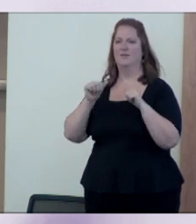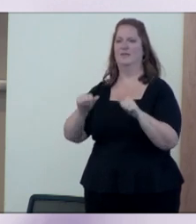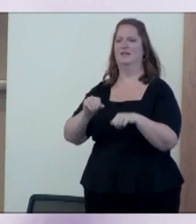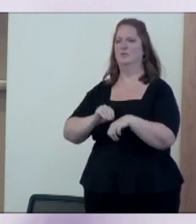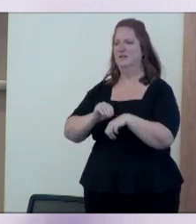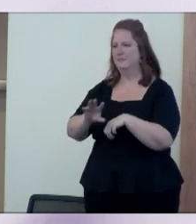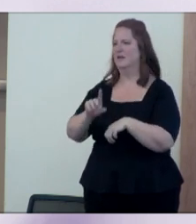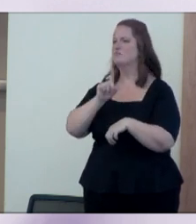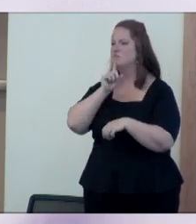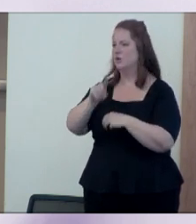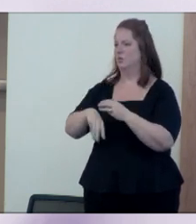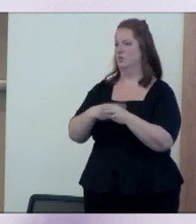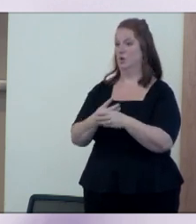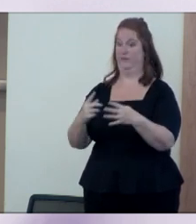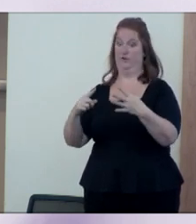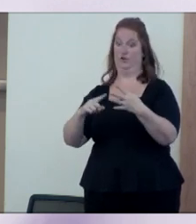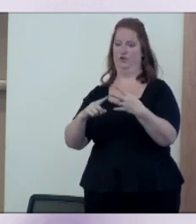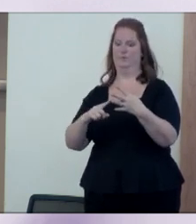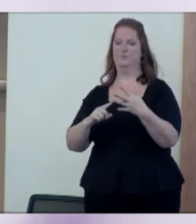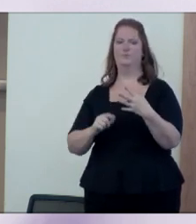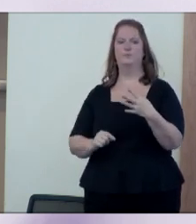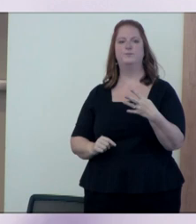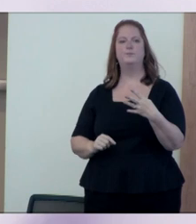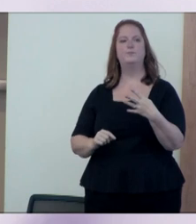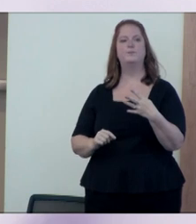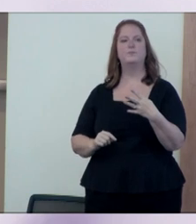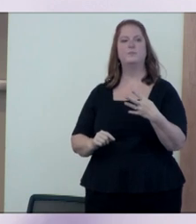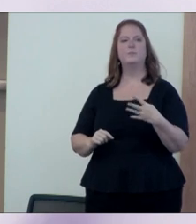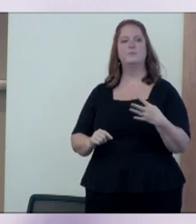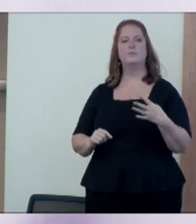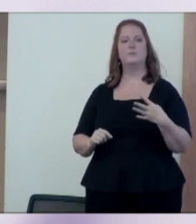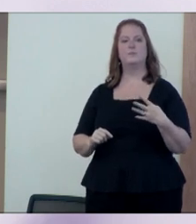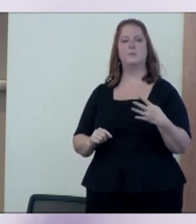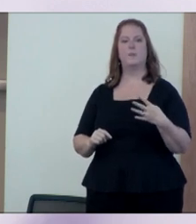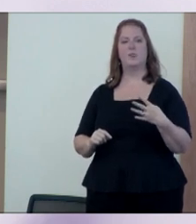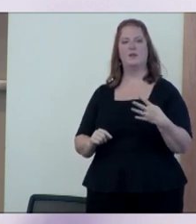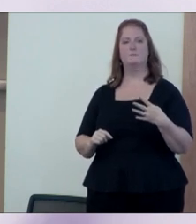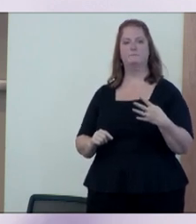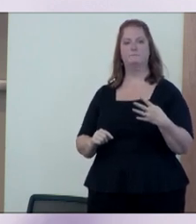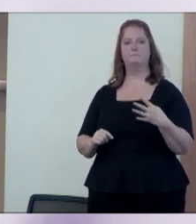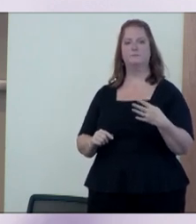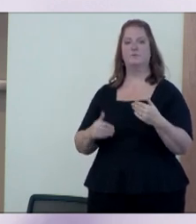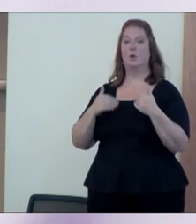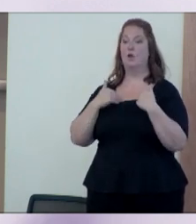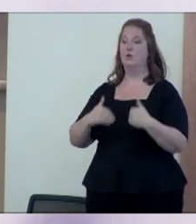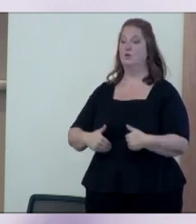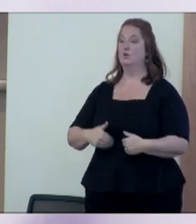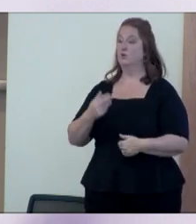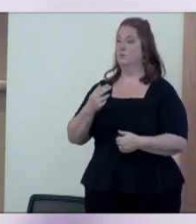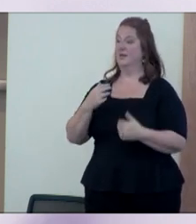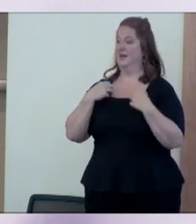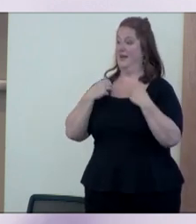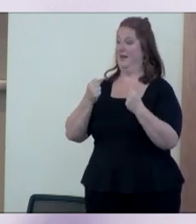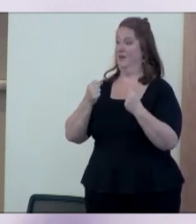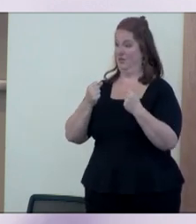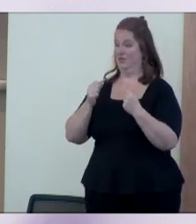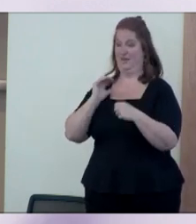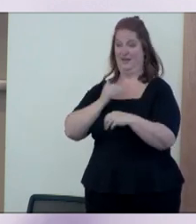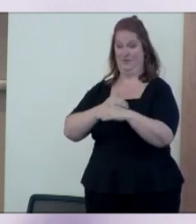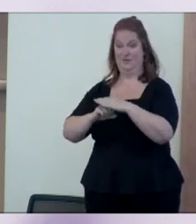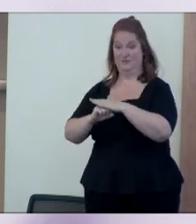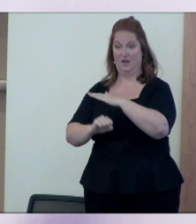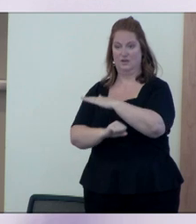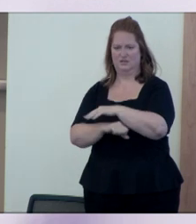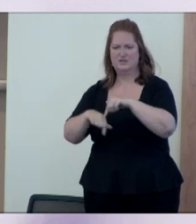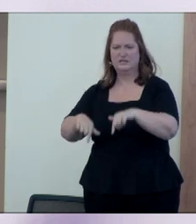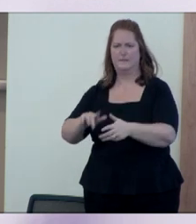real world. Third, we're going to optimize human health. Remember, that's our founding. We were founded as a